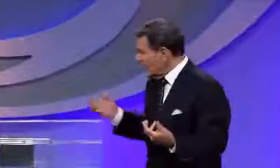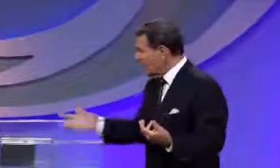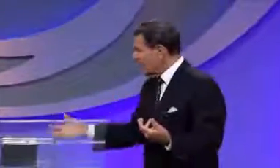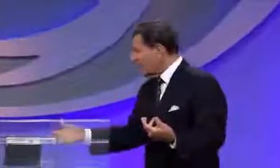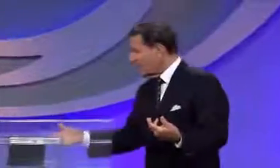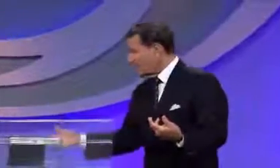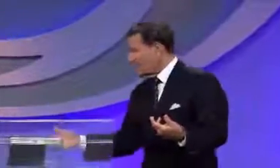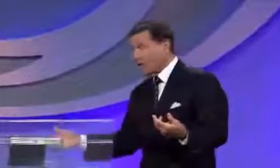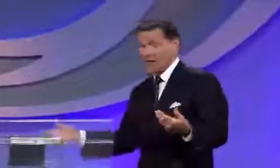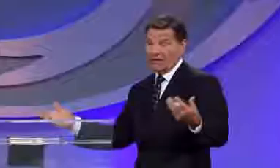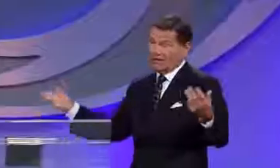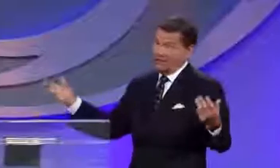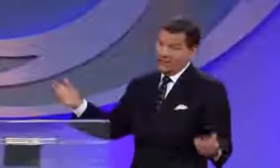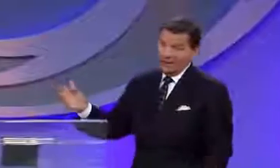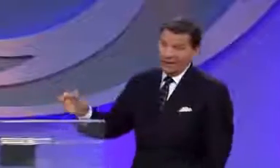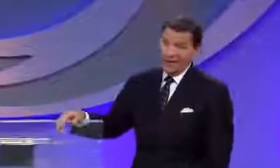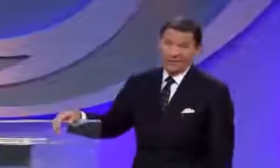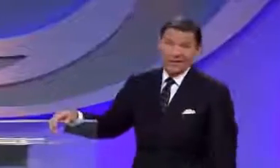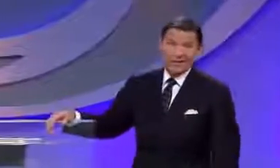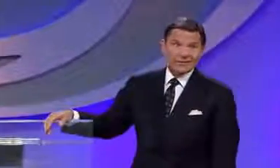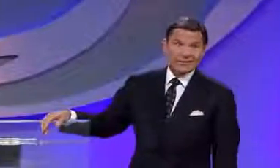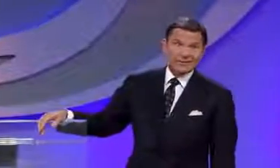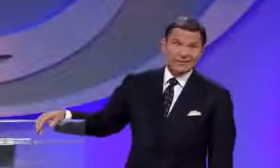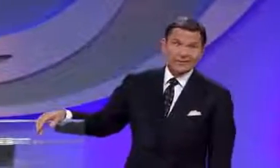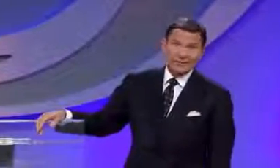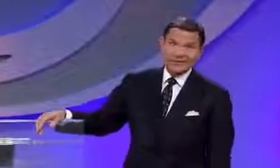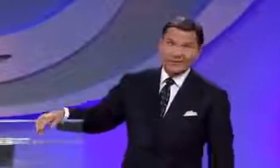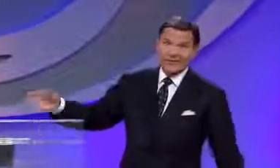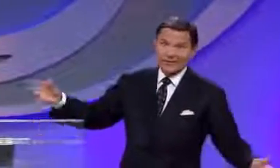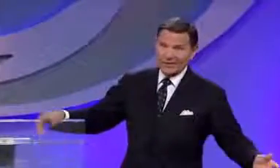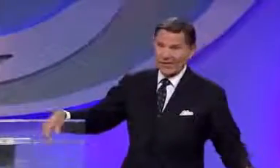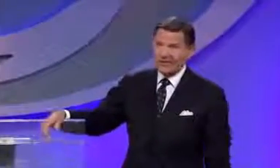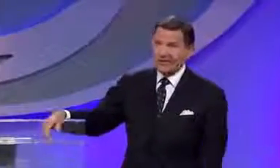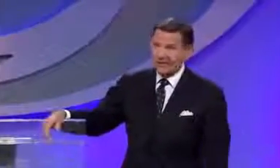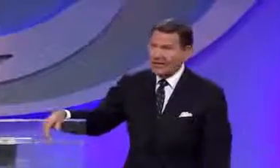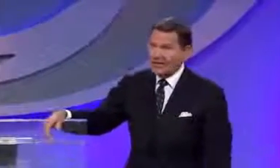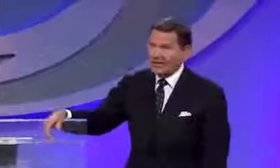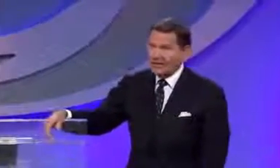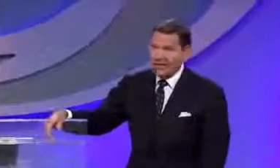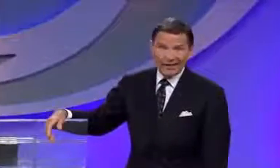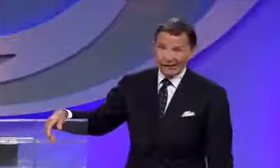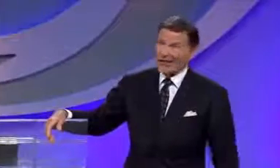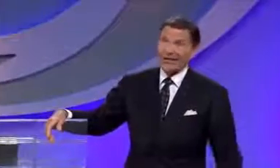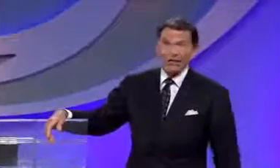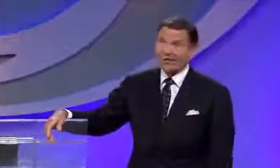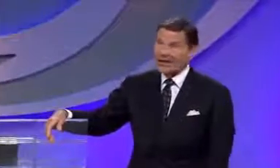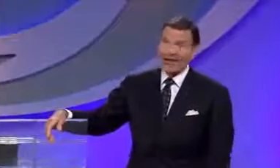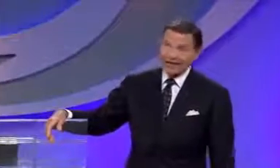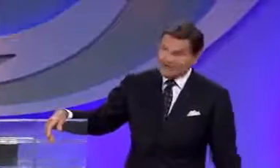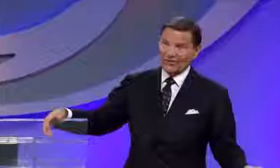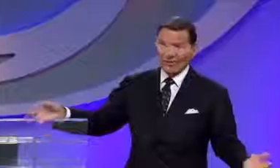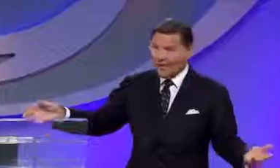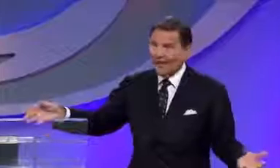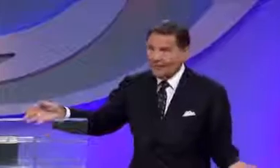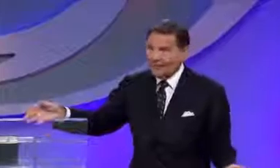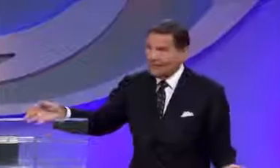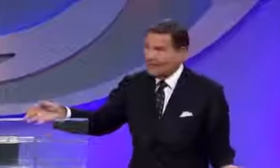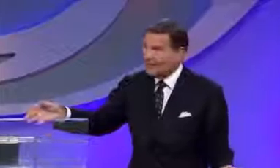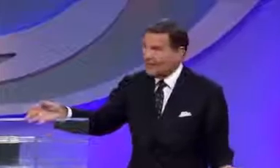People would read that scripture and say, yeah, right. Till we all come together in unity of our faith. We ain't no way that's ever going.